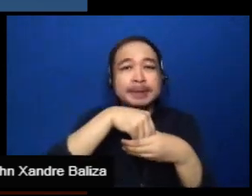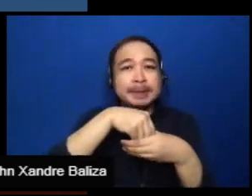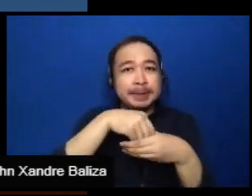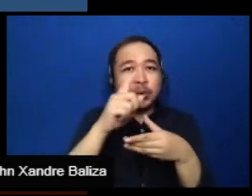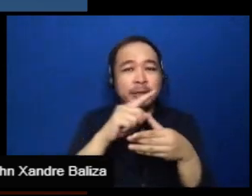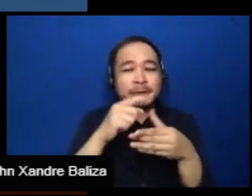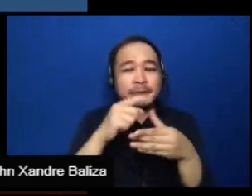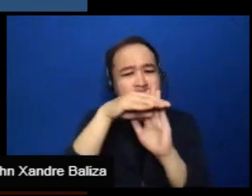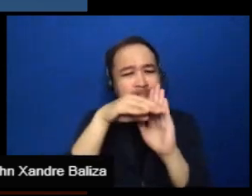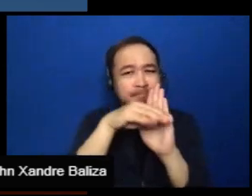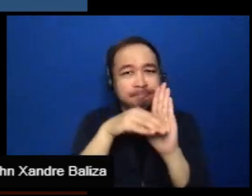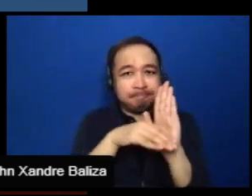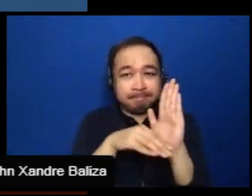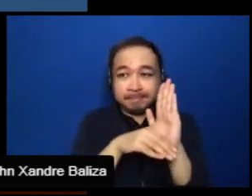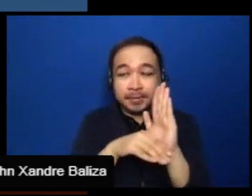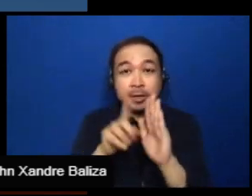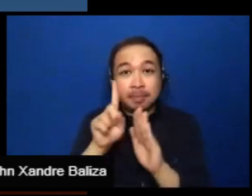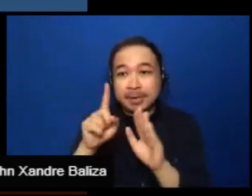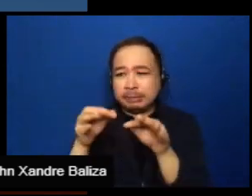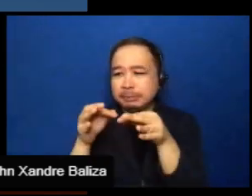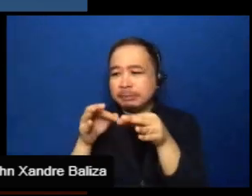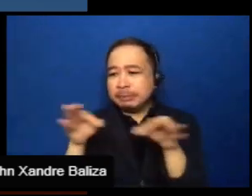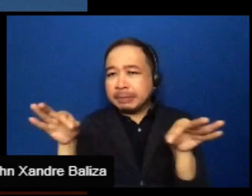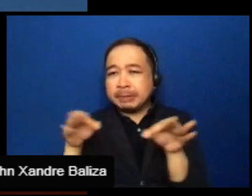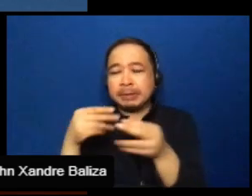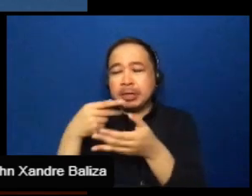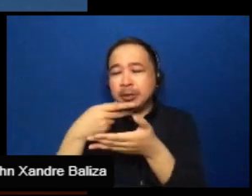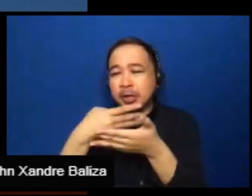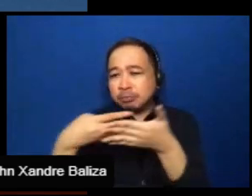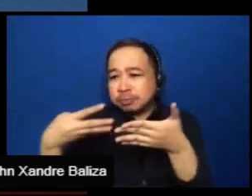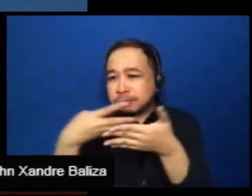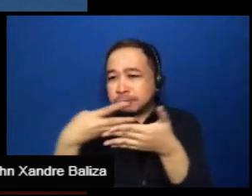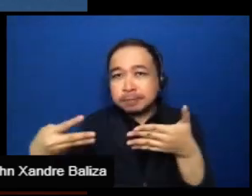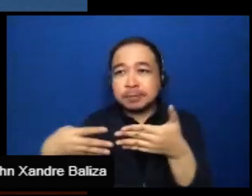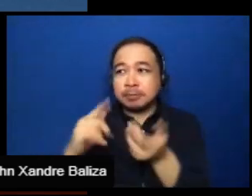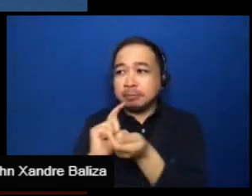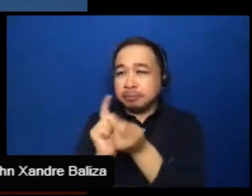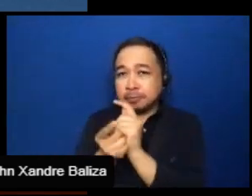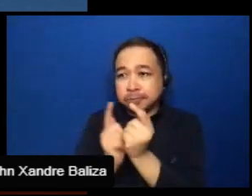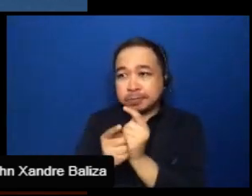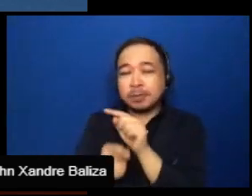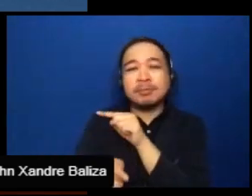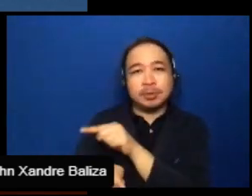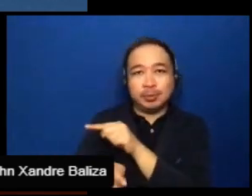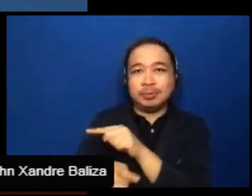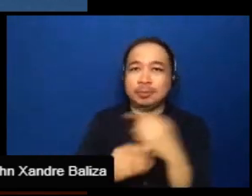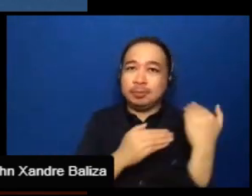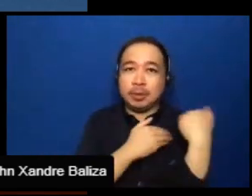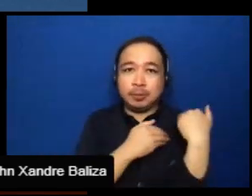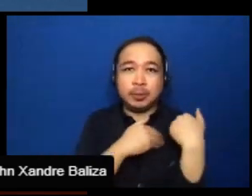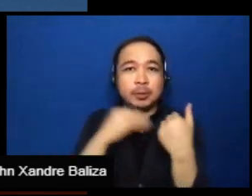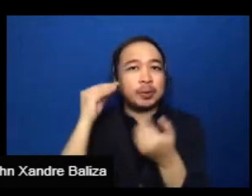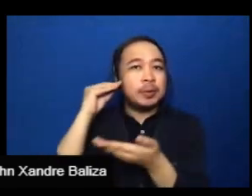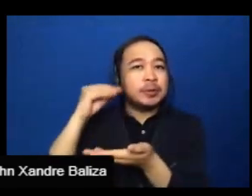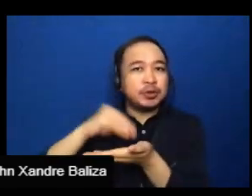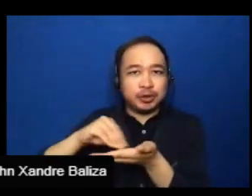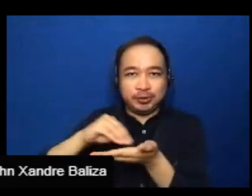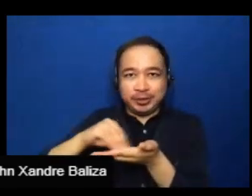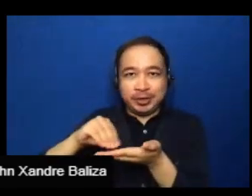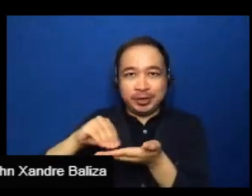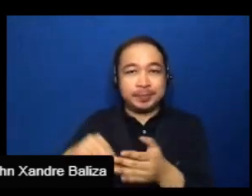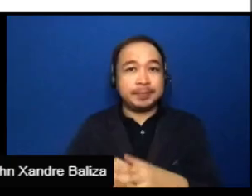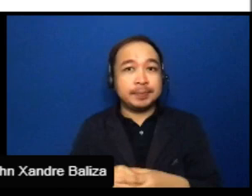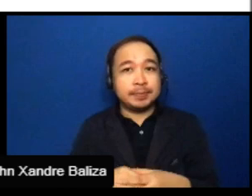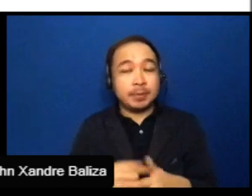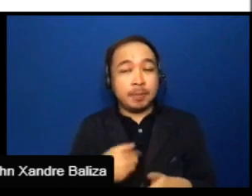of correcting any grammatical or typographical errors to the Secretariat. I also